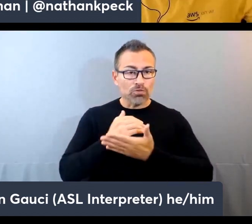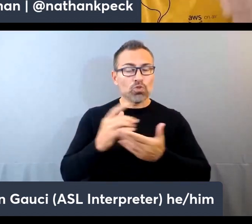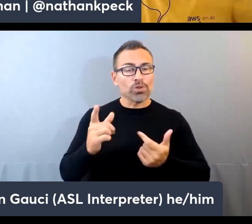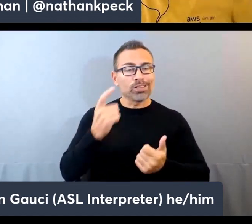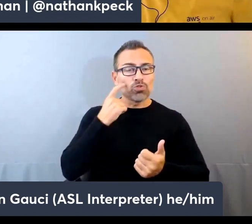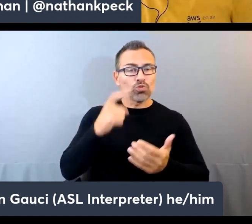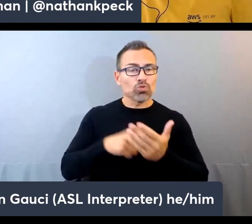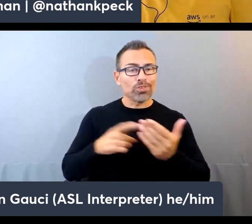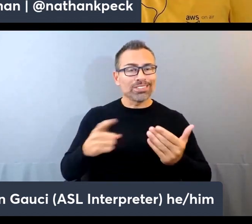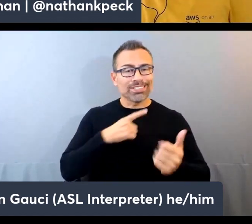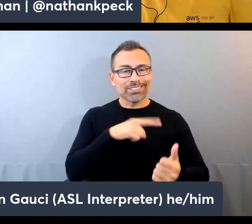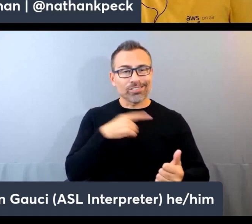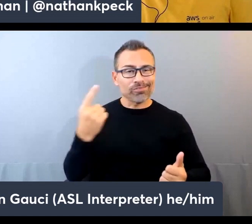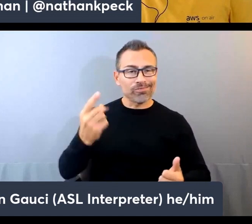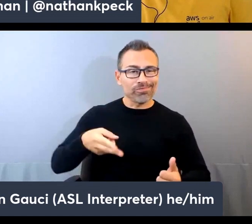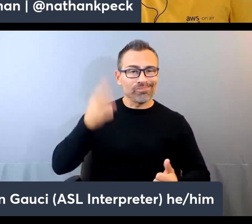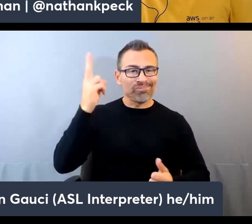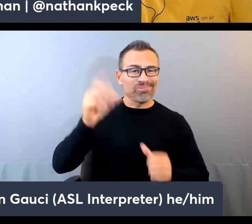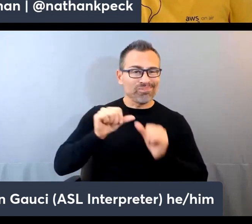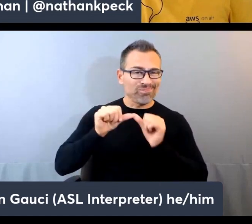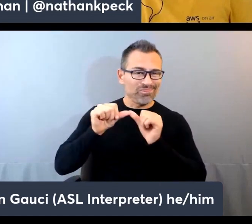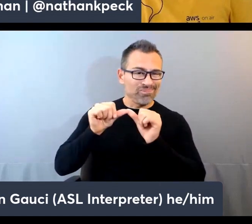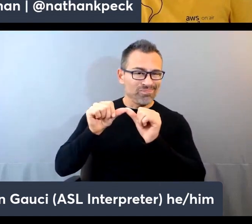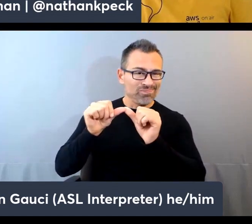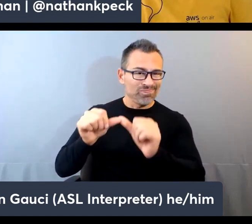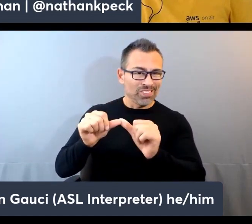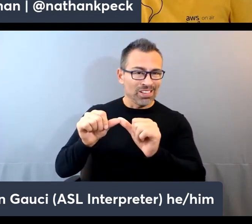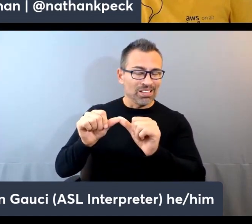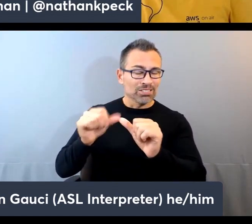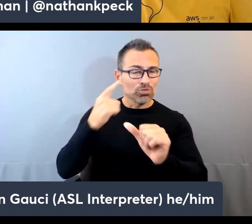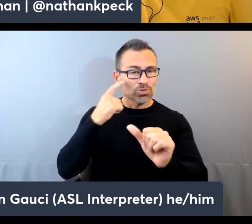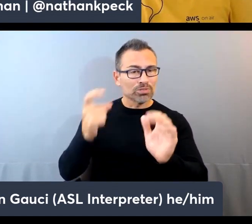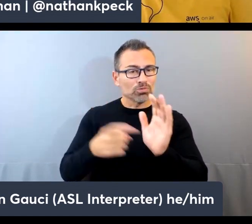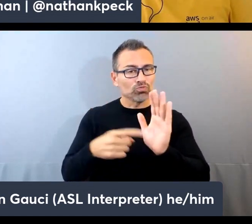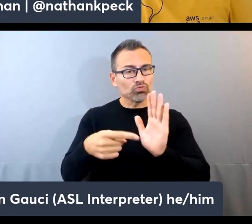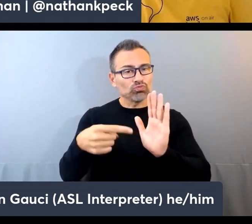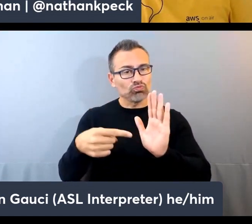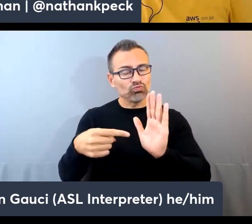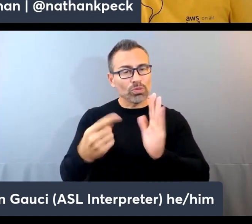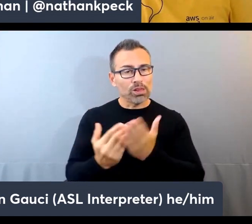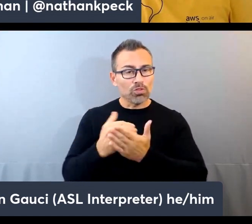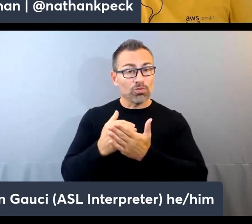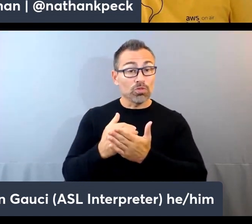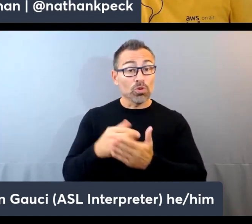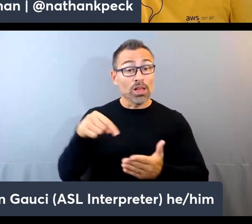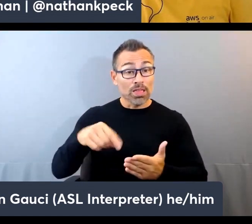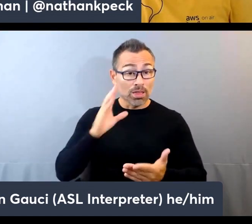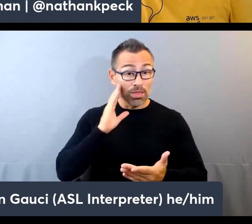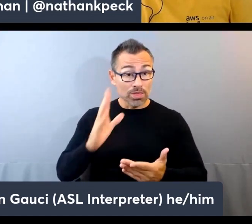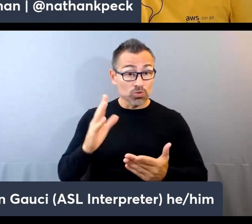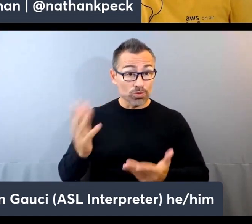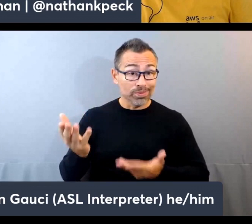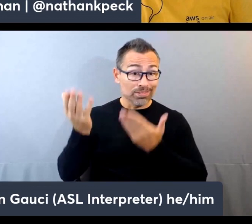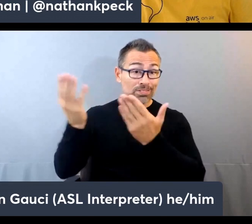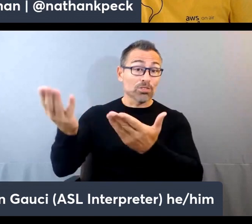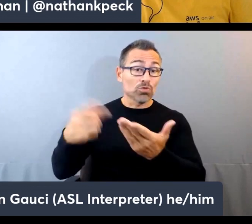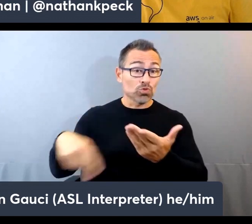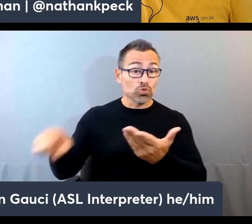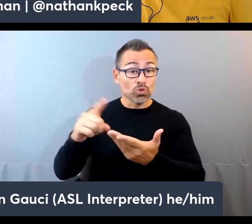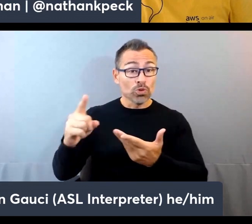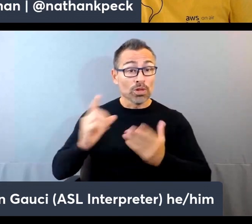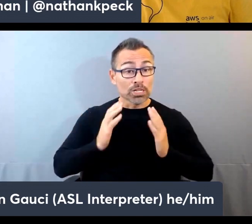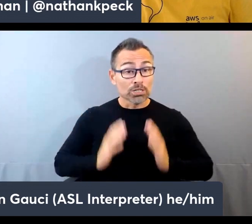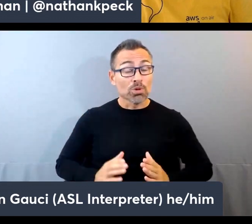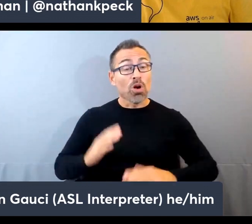there's a lingering high-risk, indicator from that well-architected review, this is going to be surfaced to the customer on TA